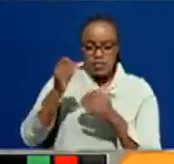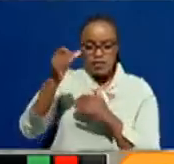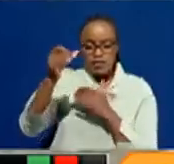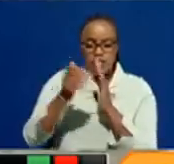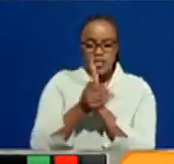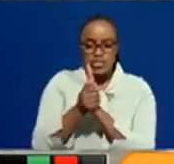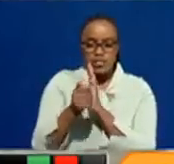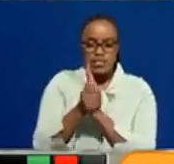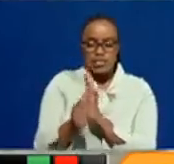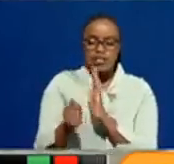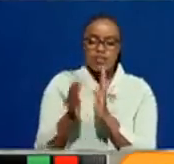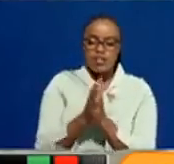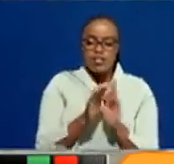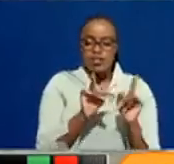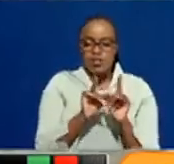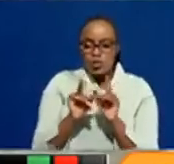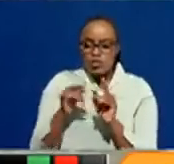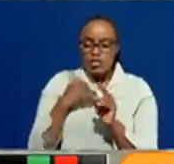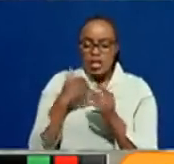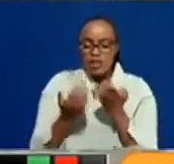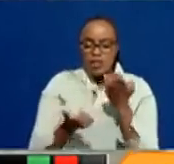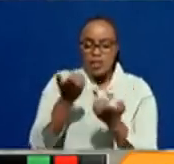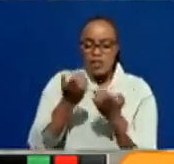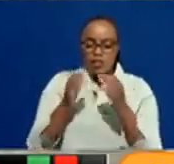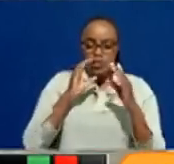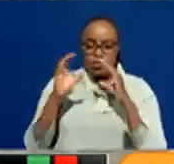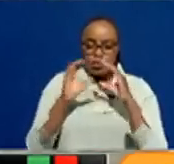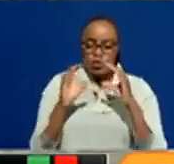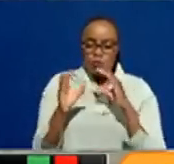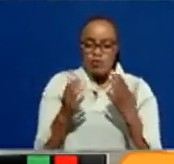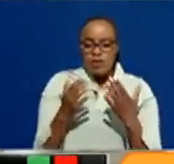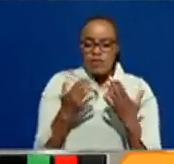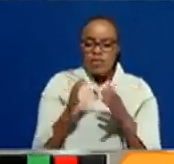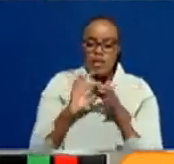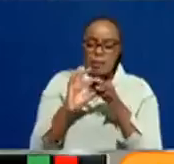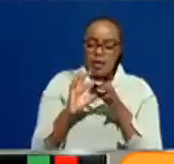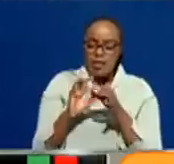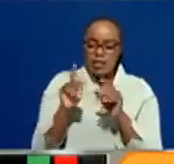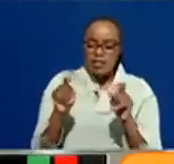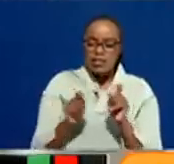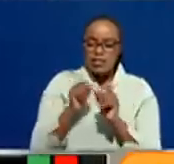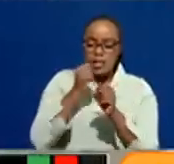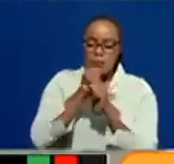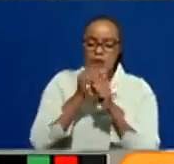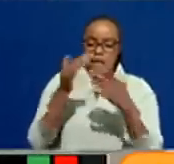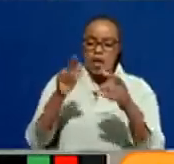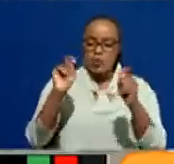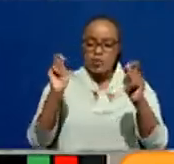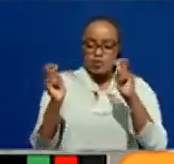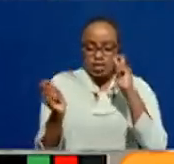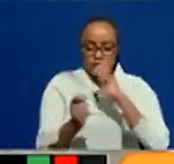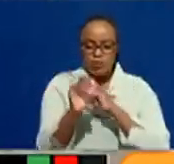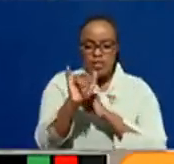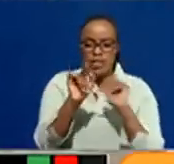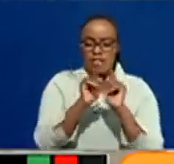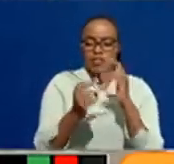skills about critical thinking, critical evaluation, communication, empathy, teamwork, and all of these things. And how do we transmit this